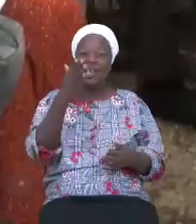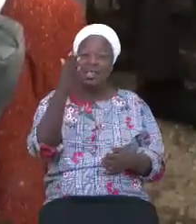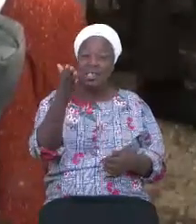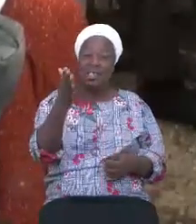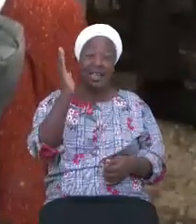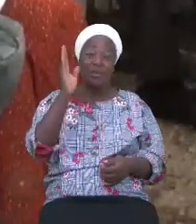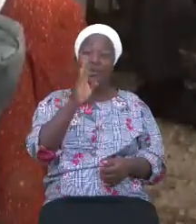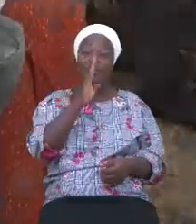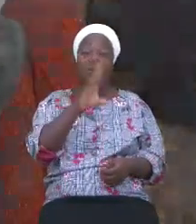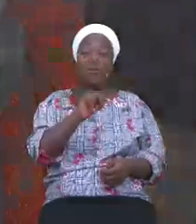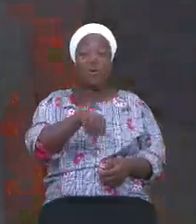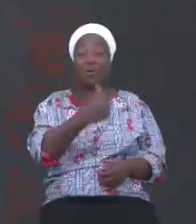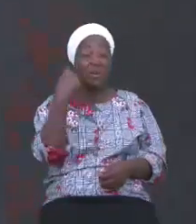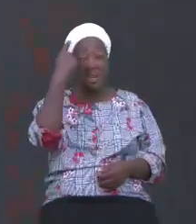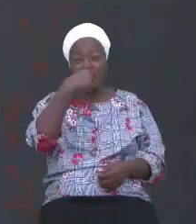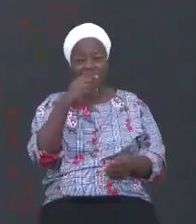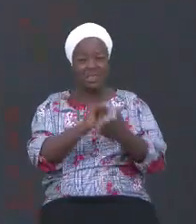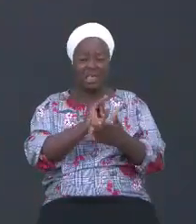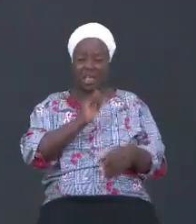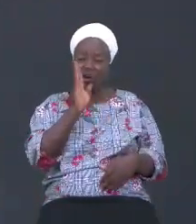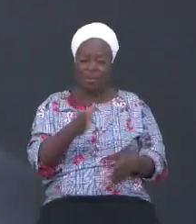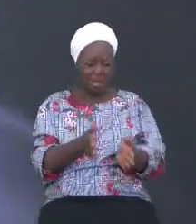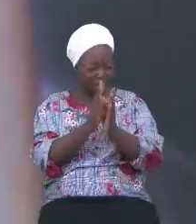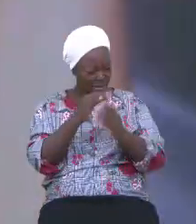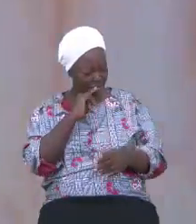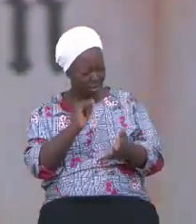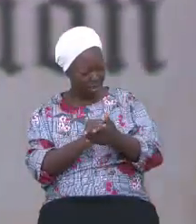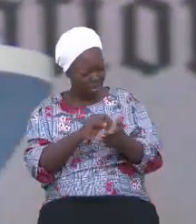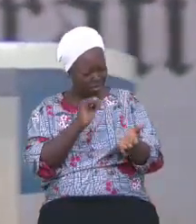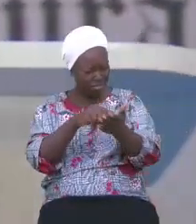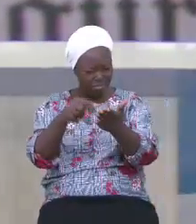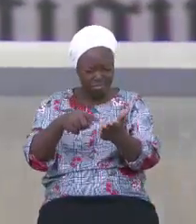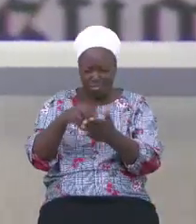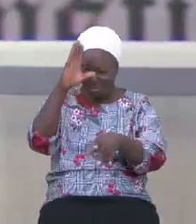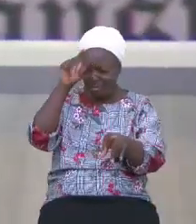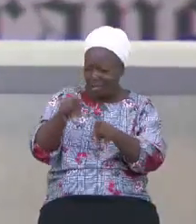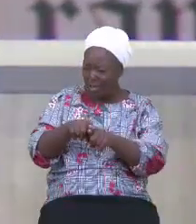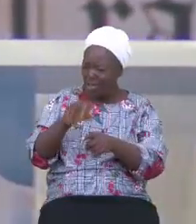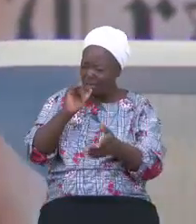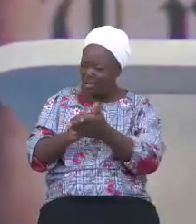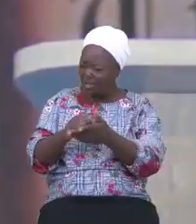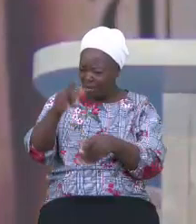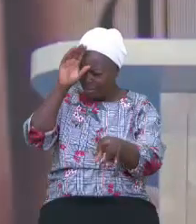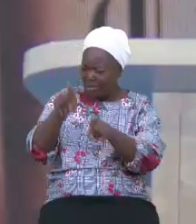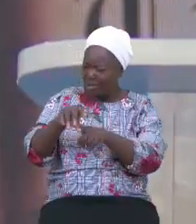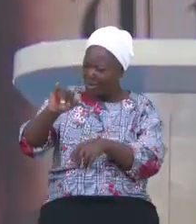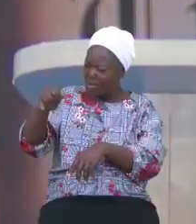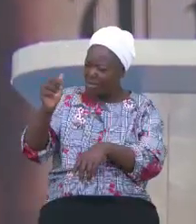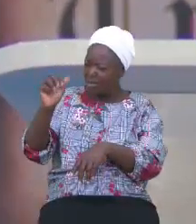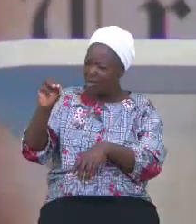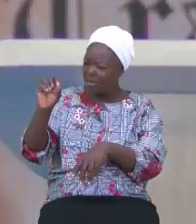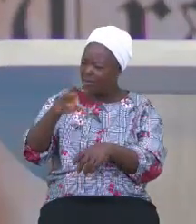other face that I'll be asking, is that brother James, is that brother John, is that